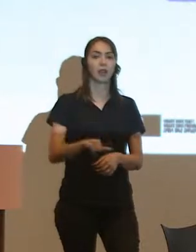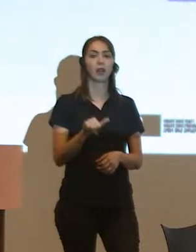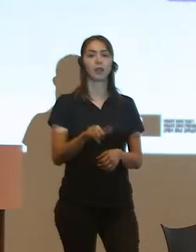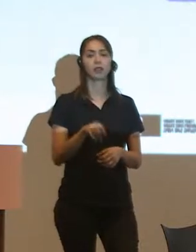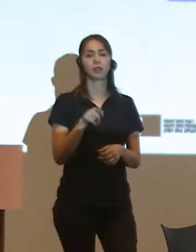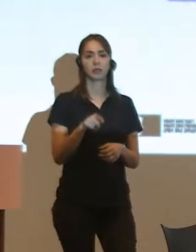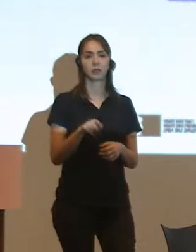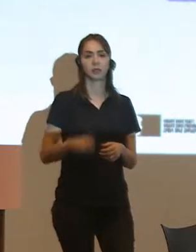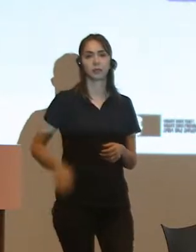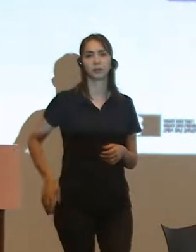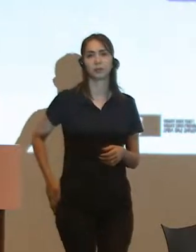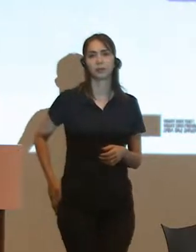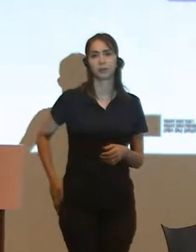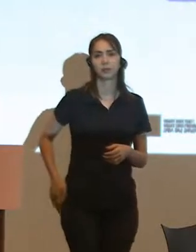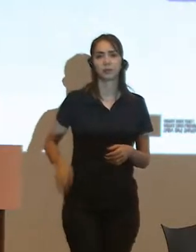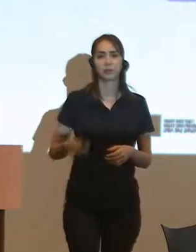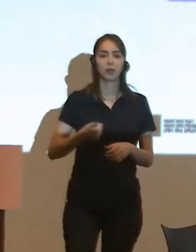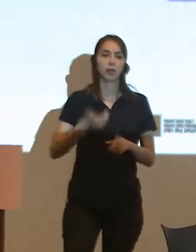attack